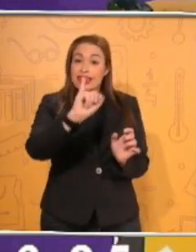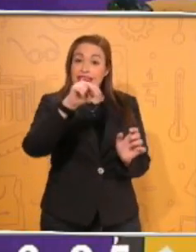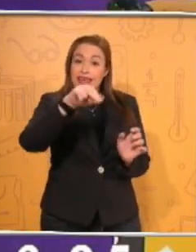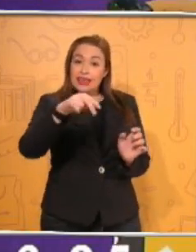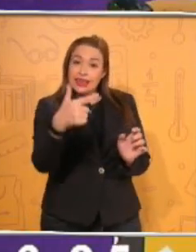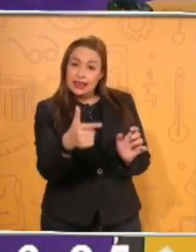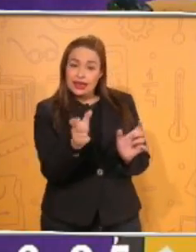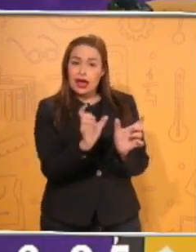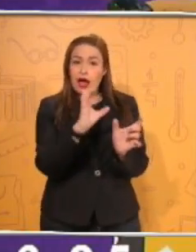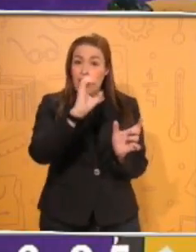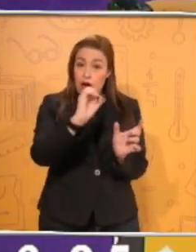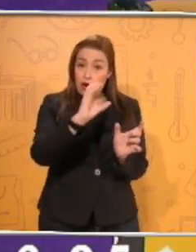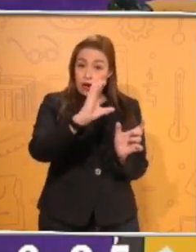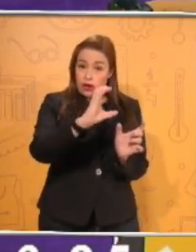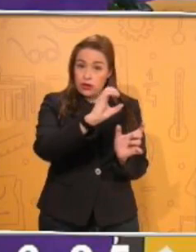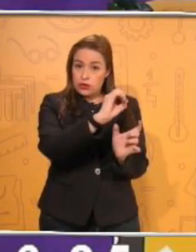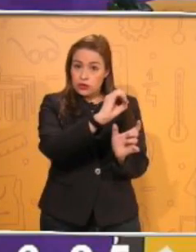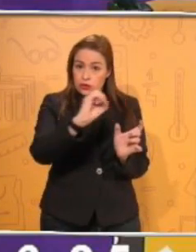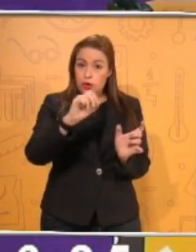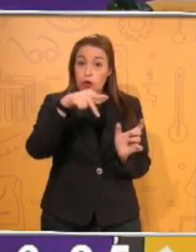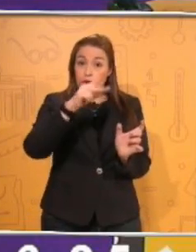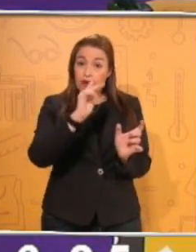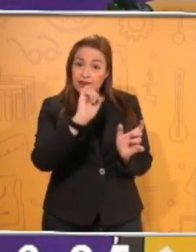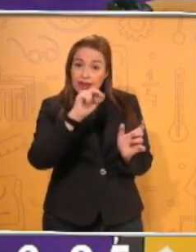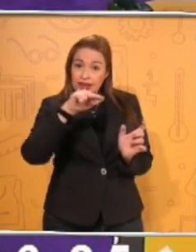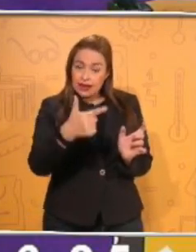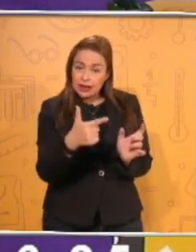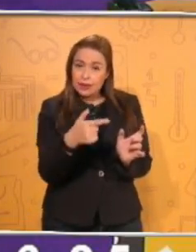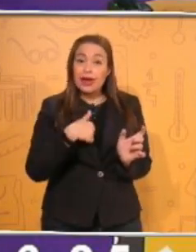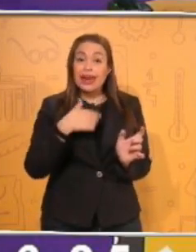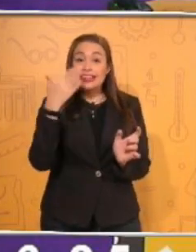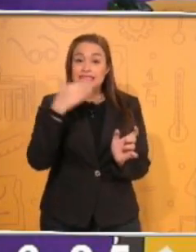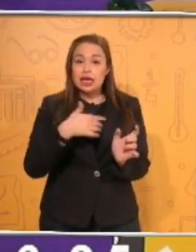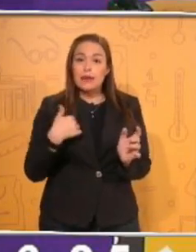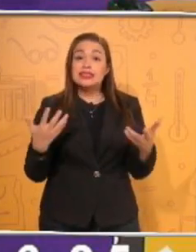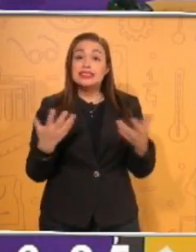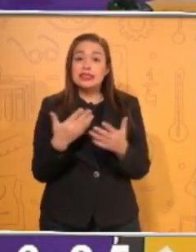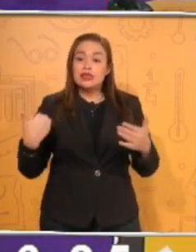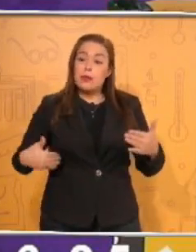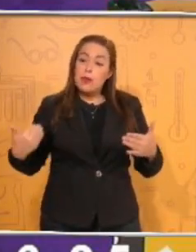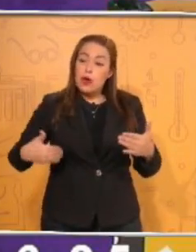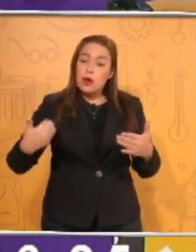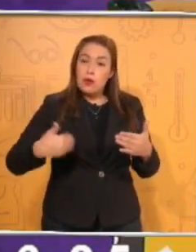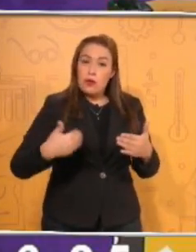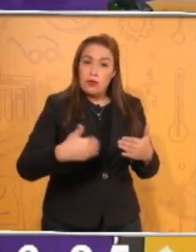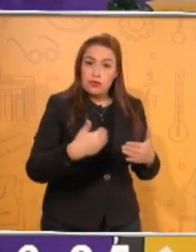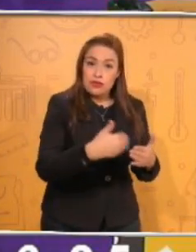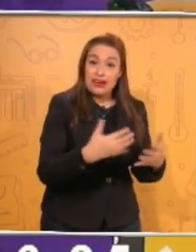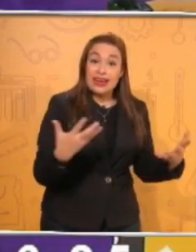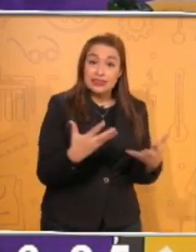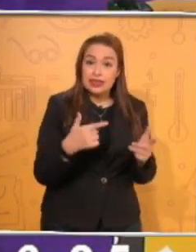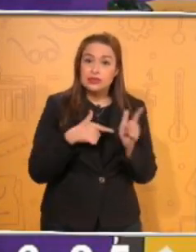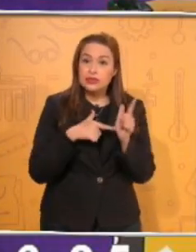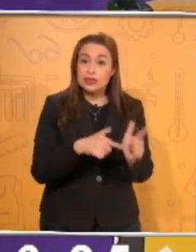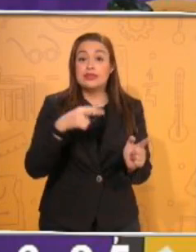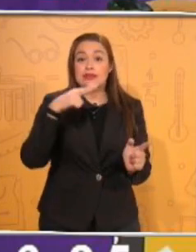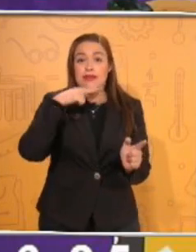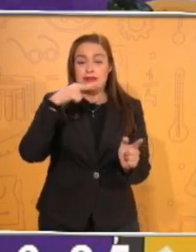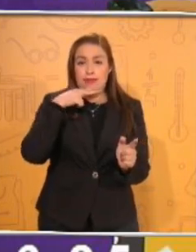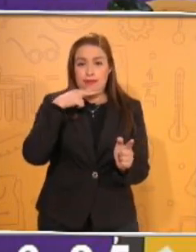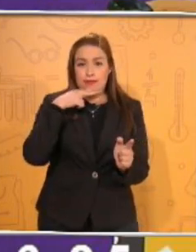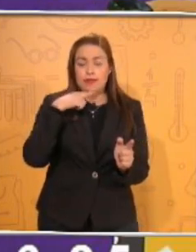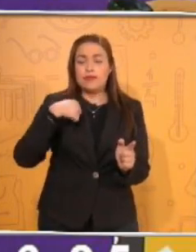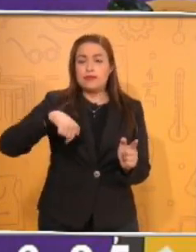elementary school? I'm totally sure you do it. It's gonna be eating. We